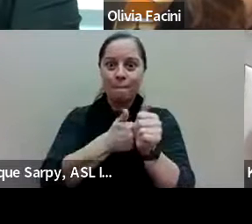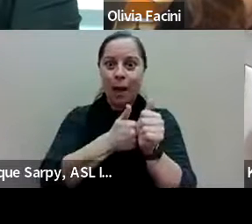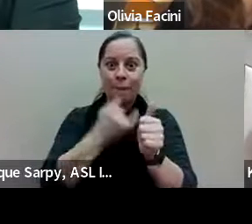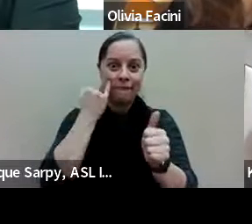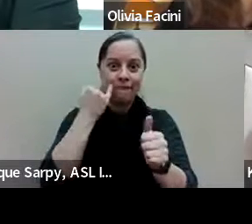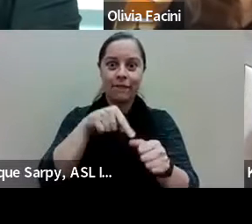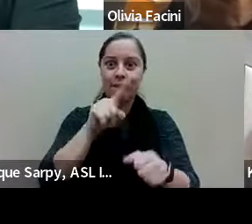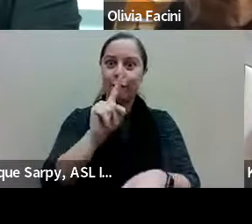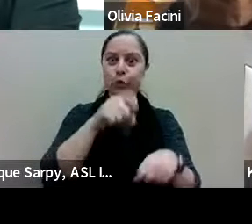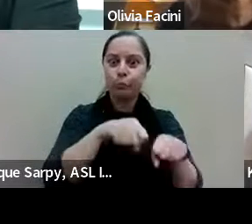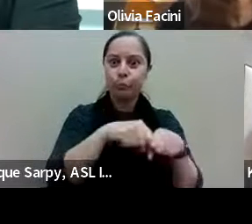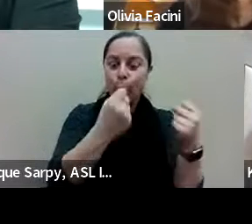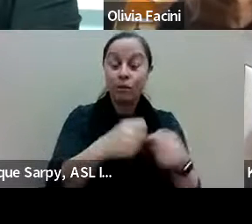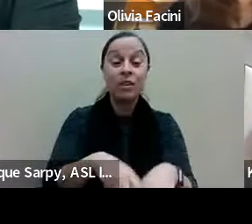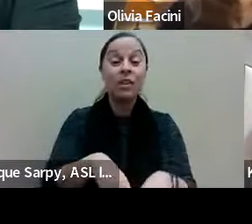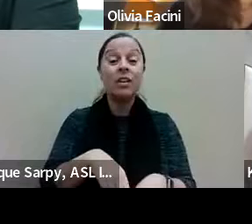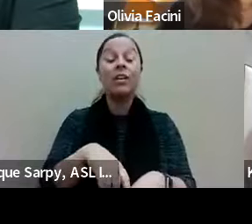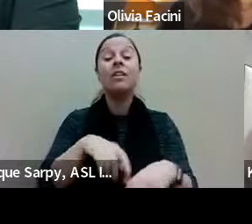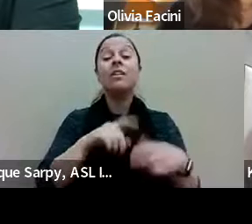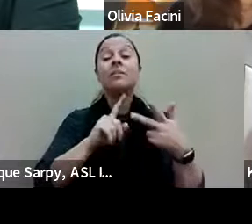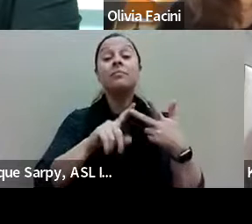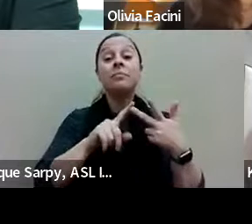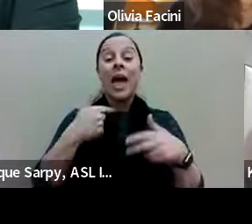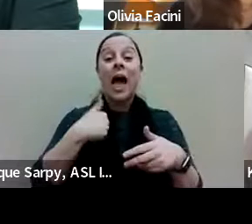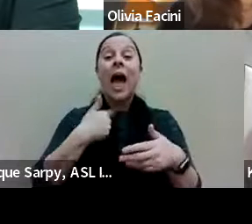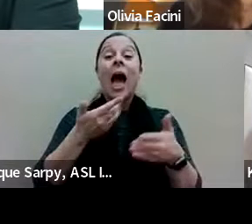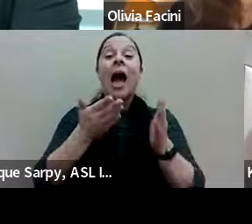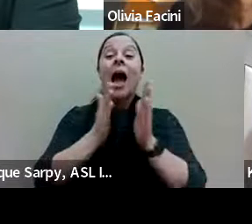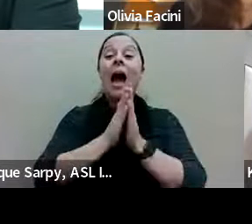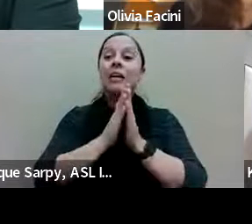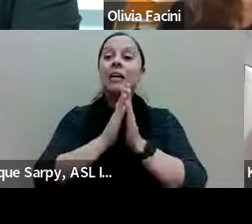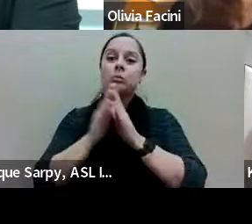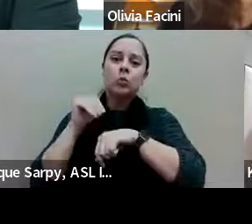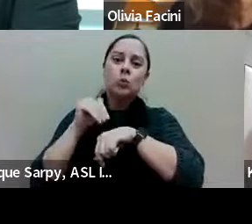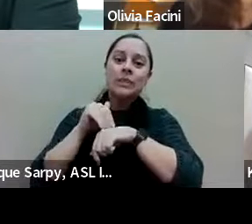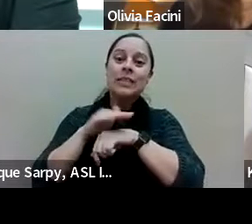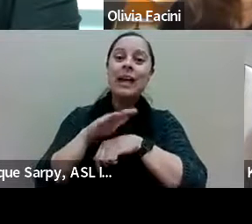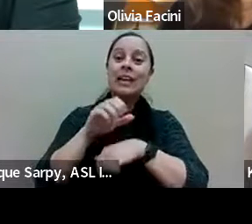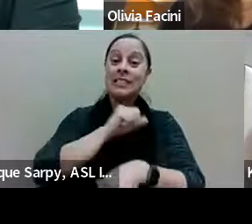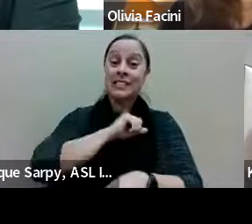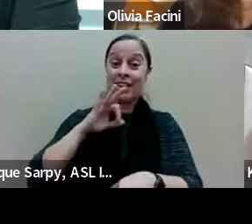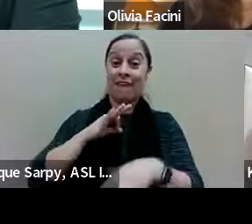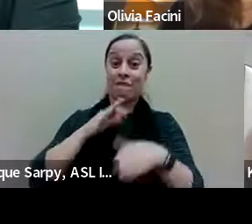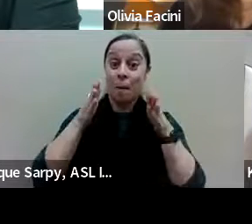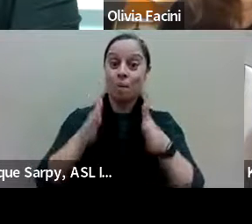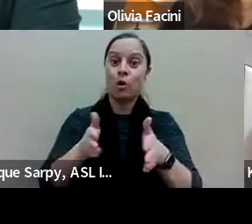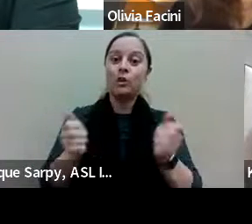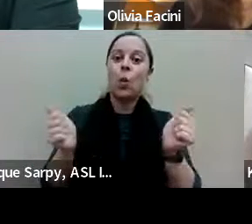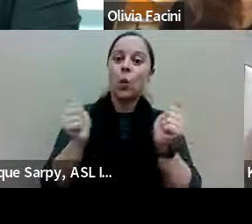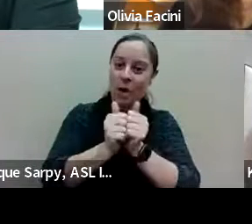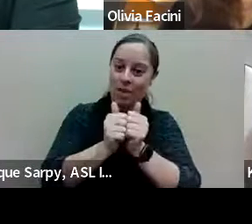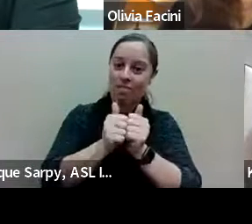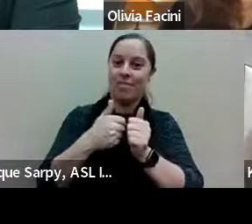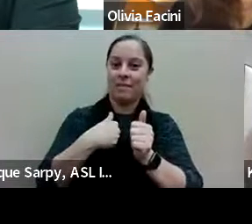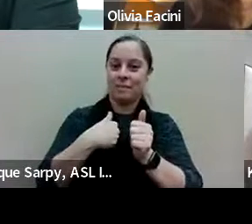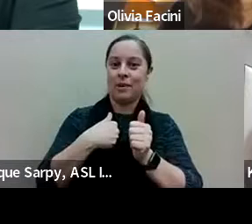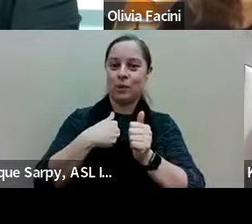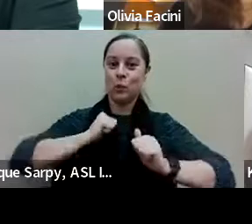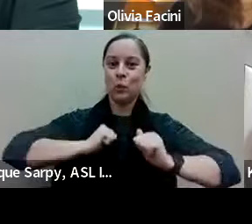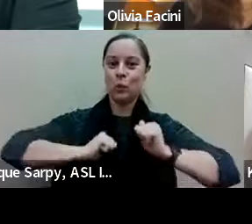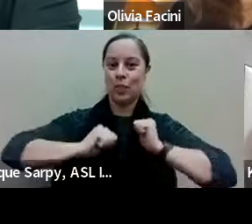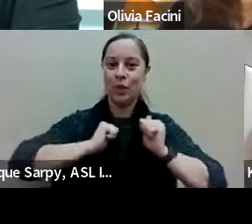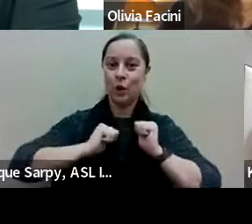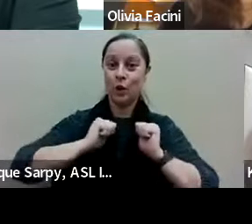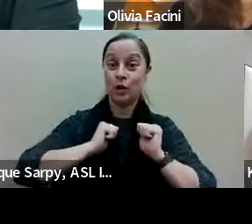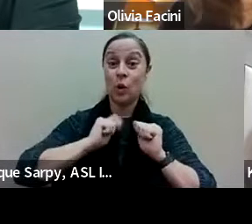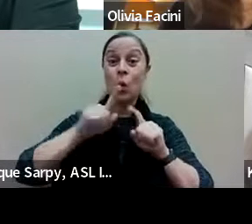do is I ask them to send a staff person with me to the theater. And when